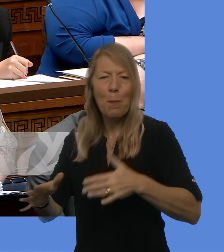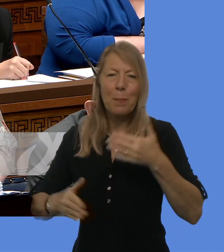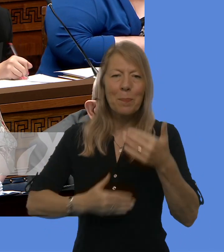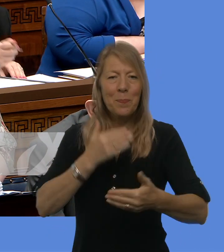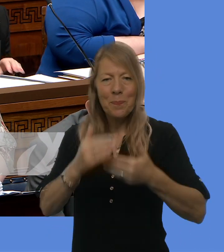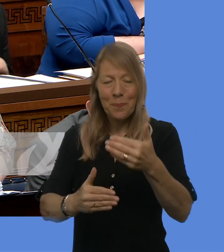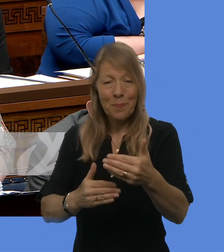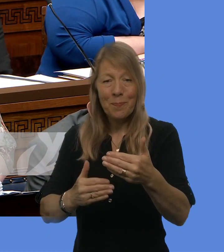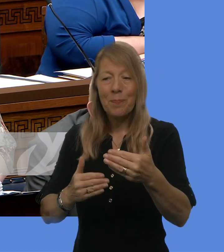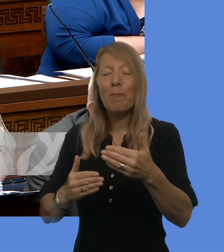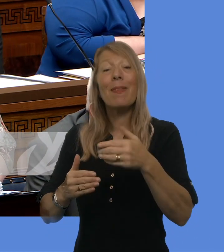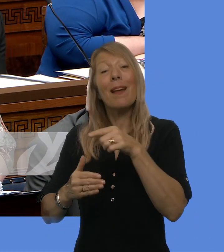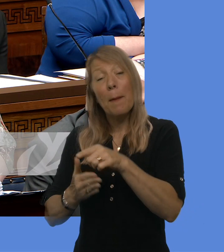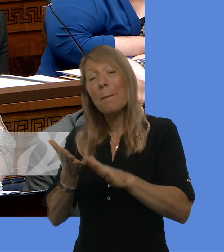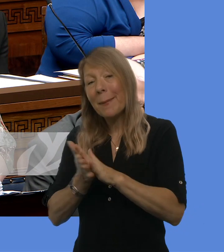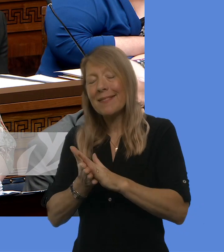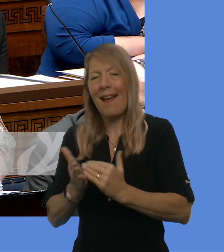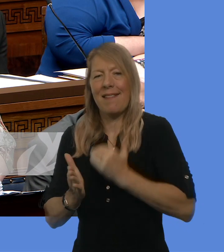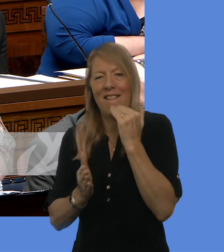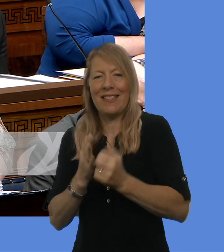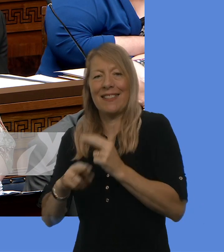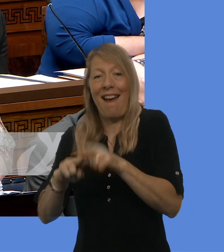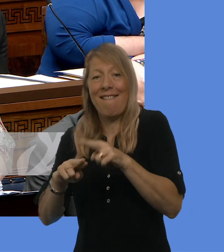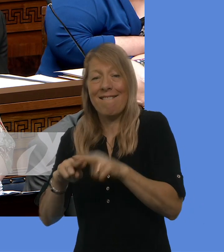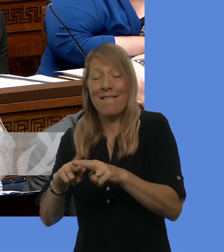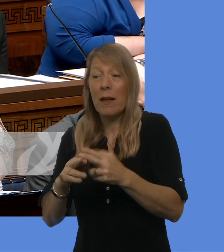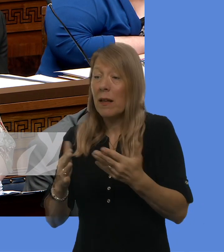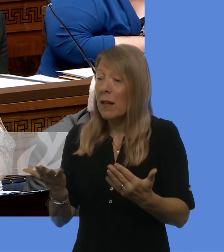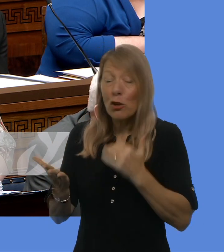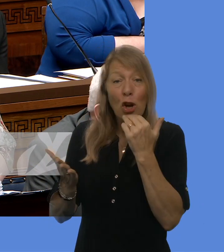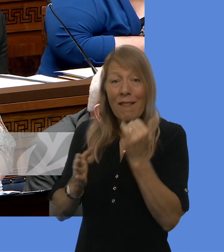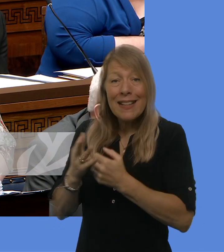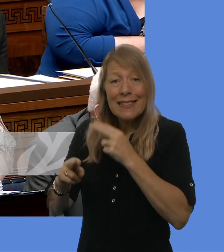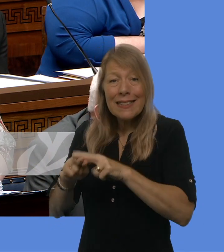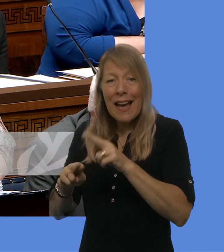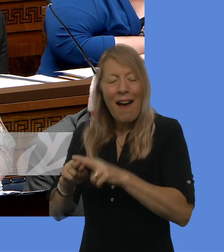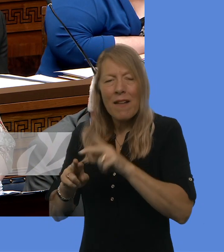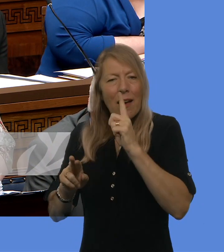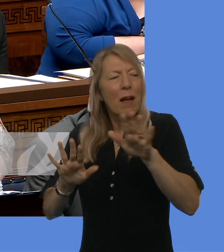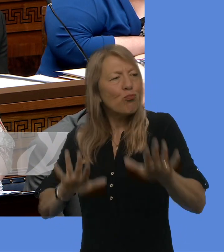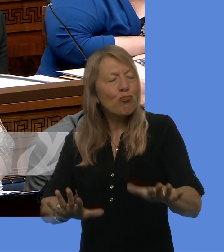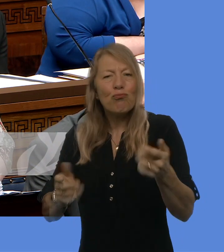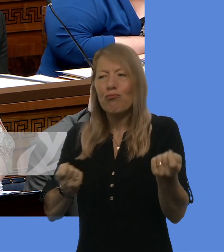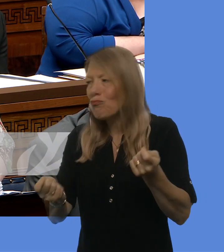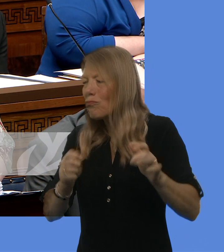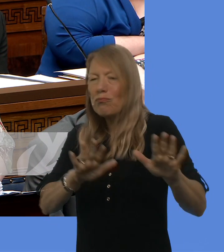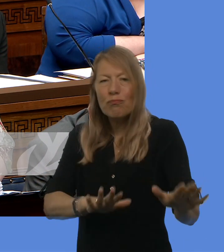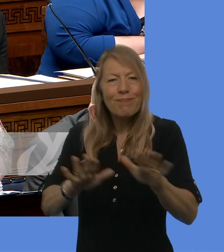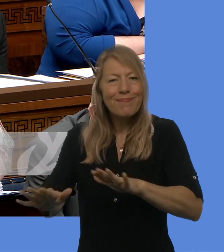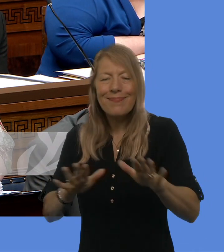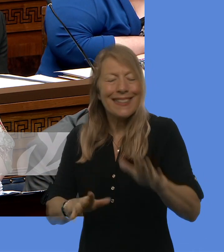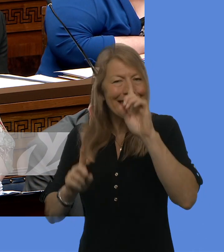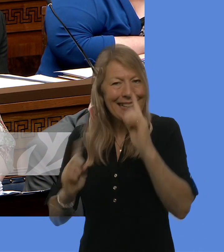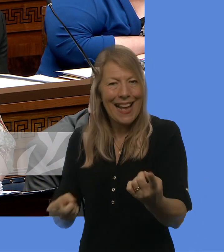have sufficient staff available each day, it isn't possible to offer that predictability, and therefore restrictions will increase, out-of-cell time